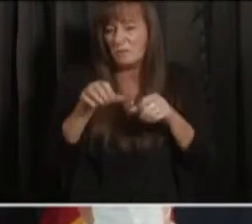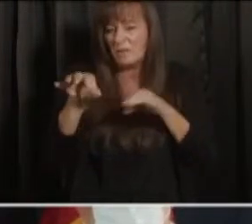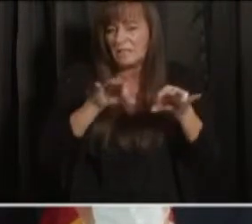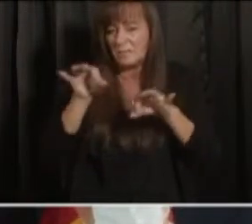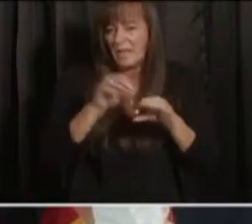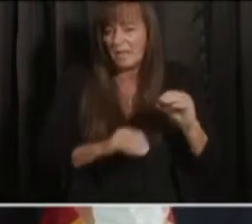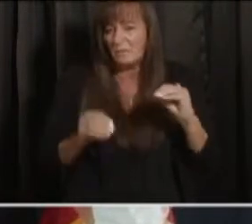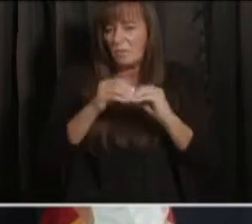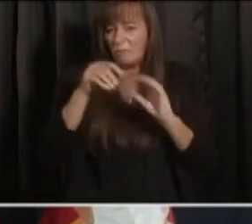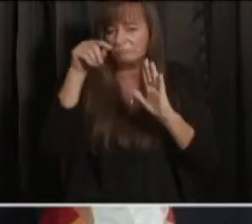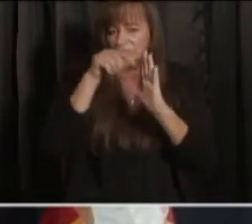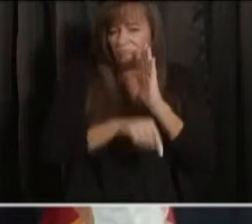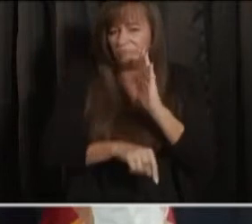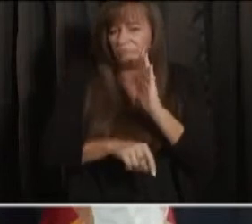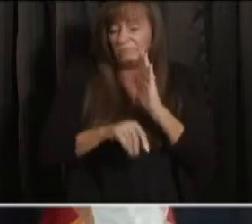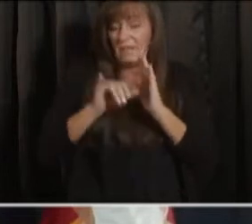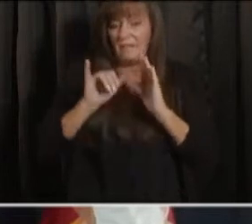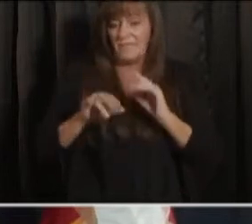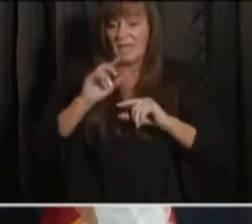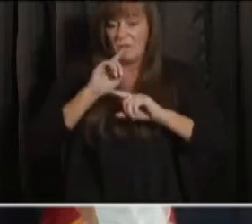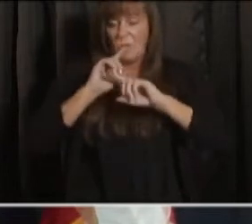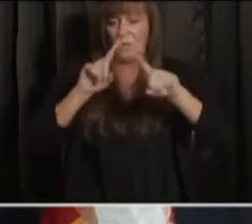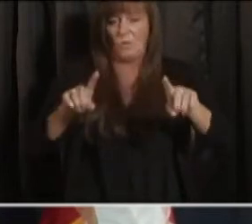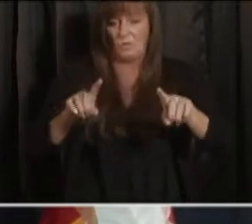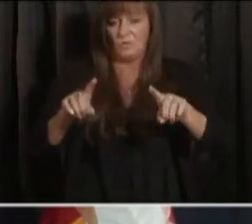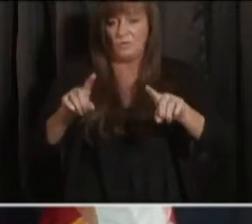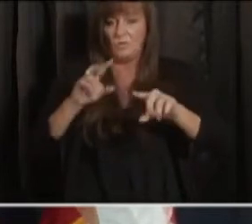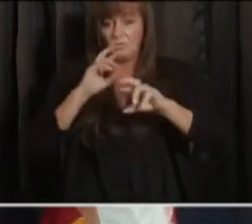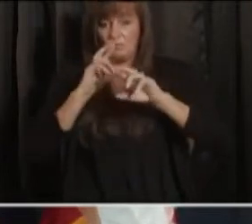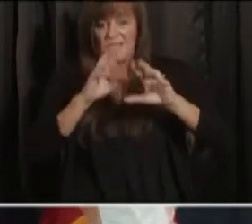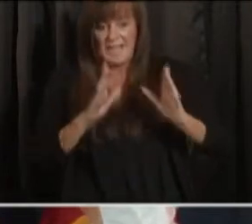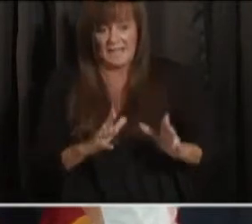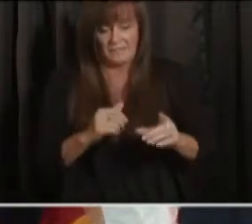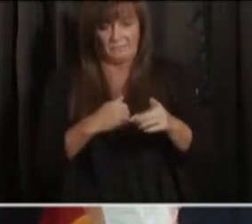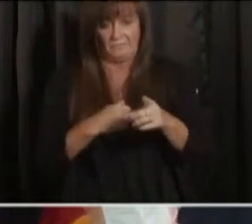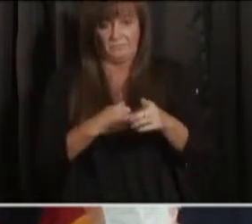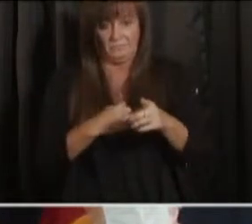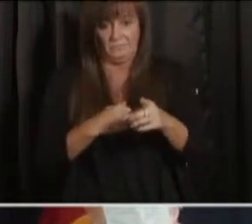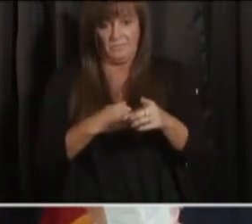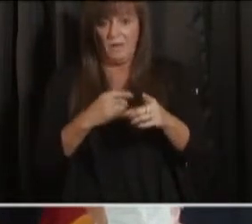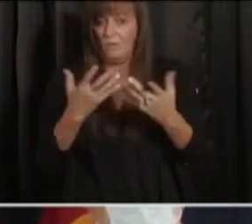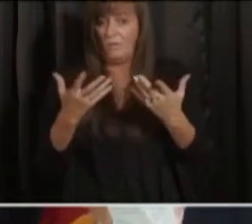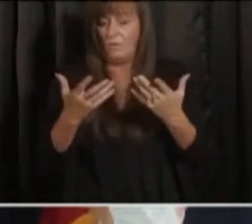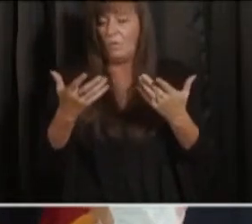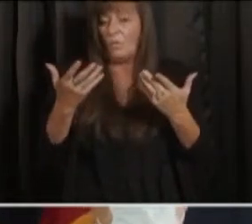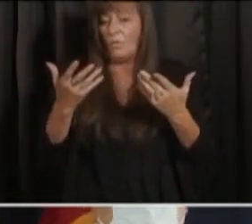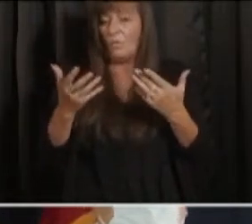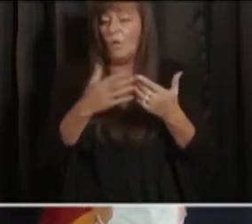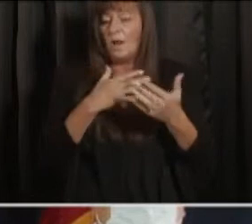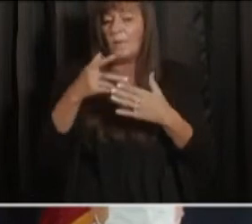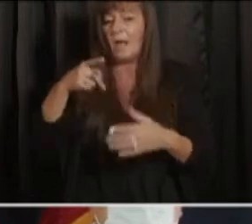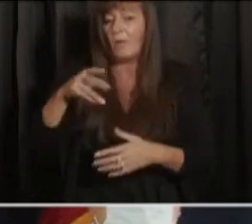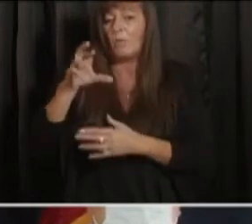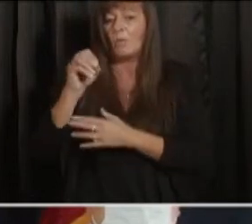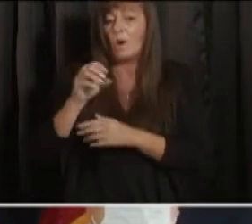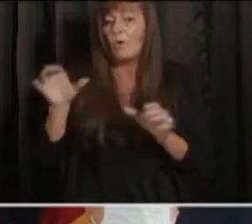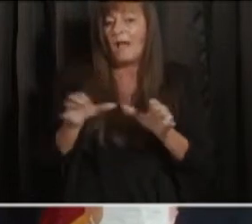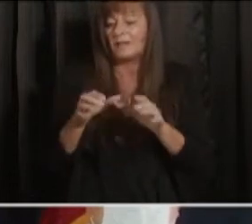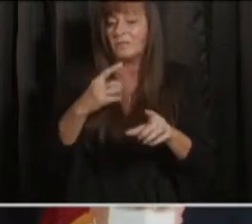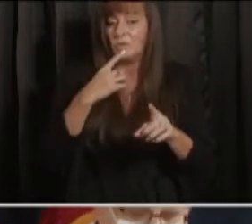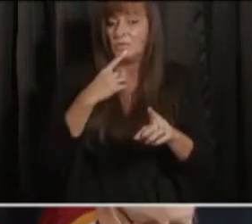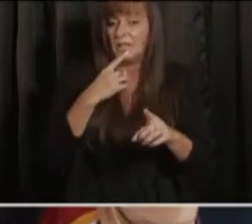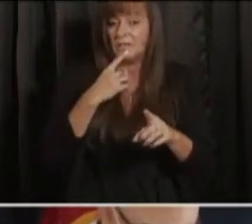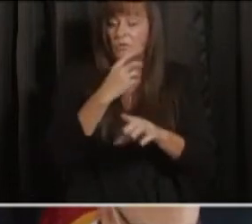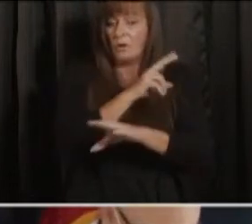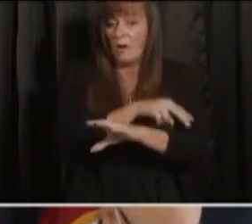then I wanted to ask, those orders are all reactive to hospital capacity. Are you looking at any proactive orders? You've always said that hospital capacity is really your true